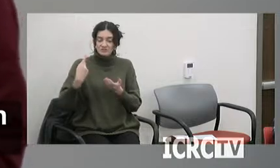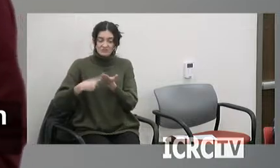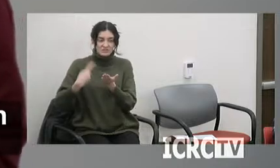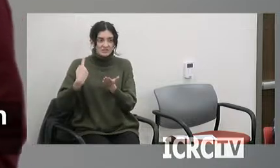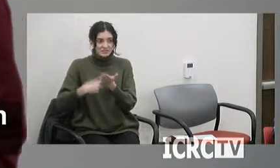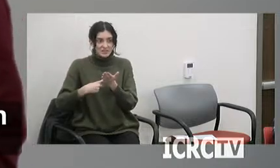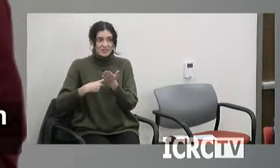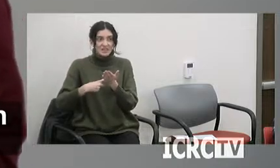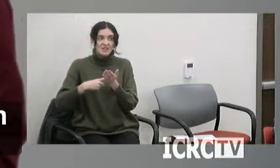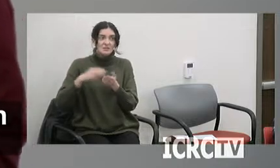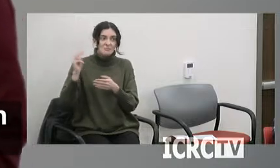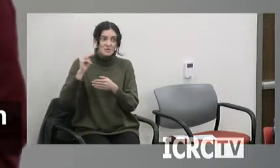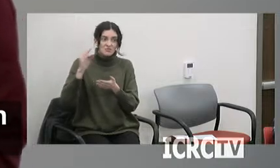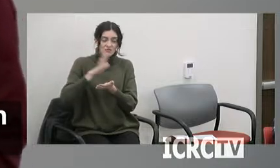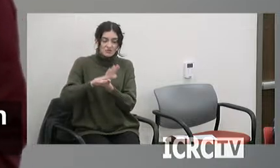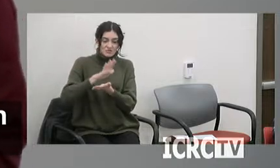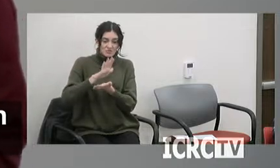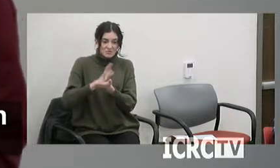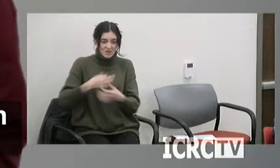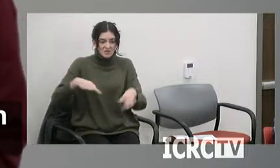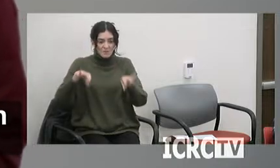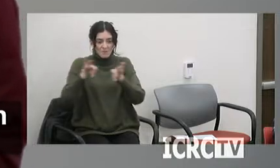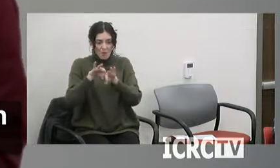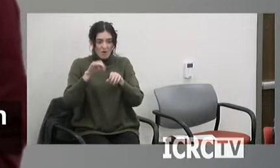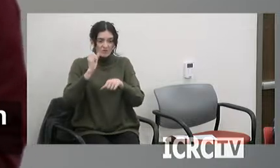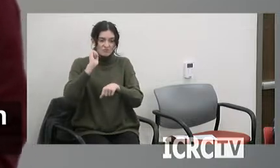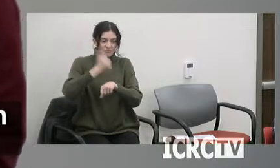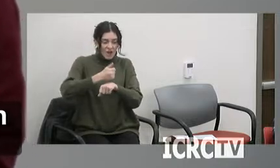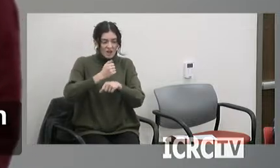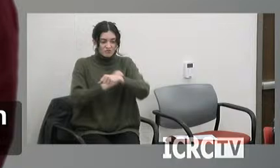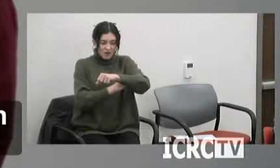Milford's schools, from the superintendent's direct reports